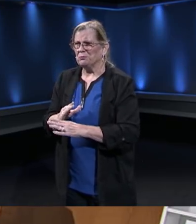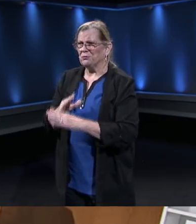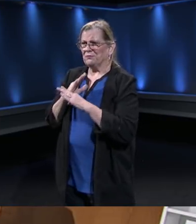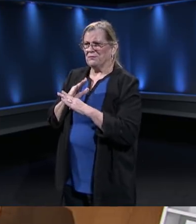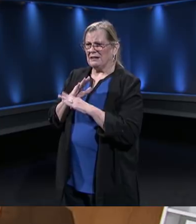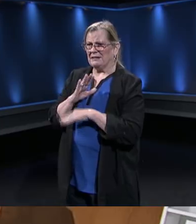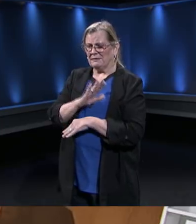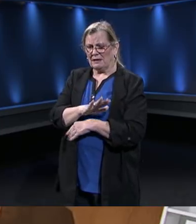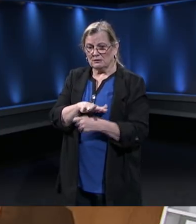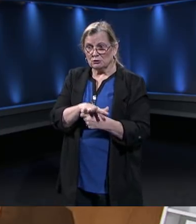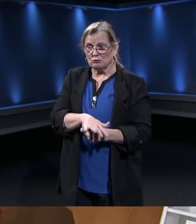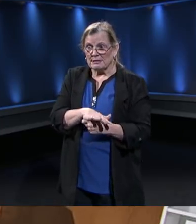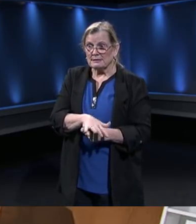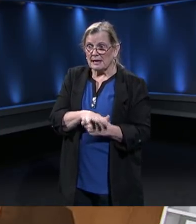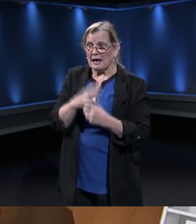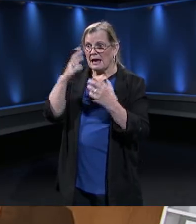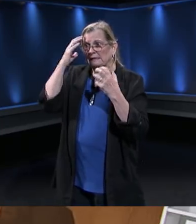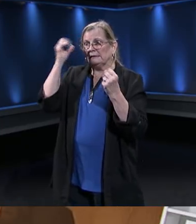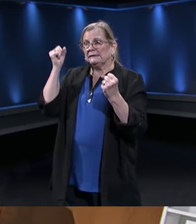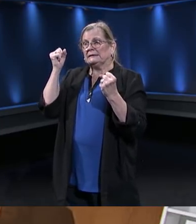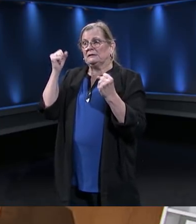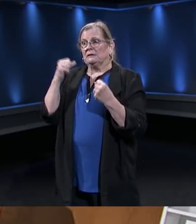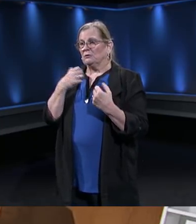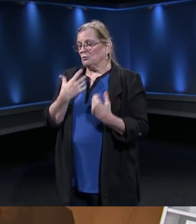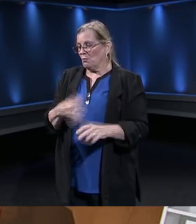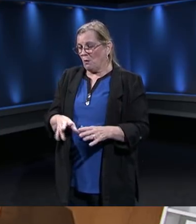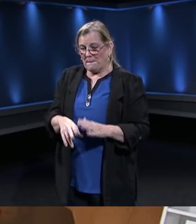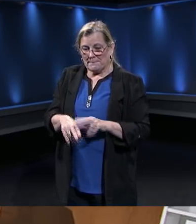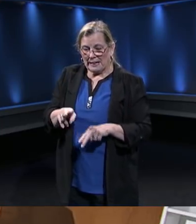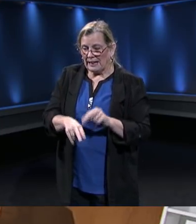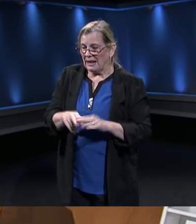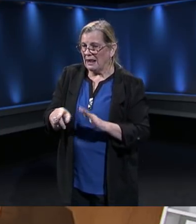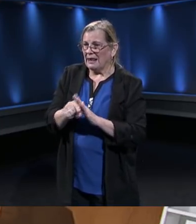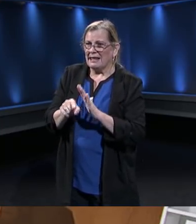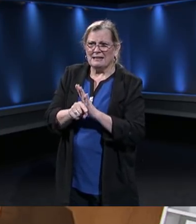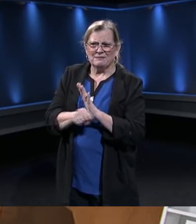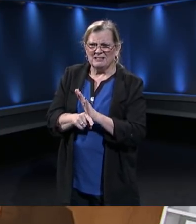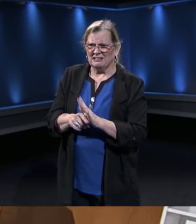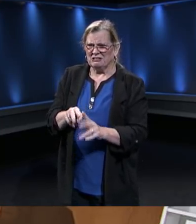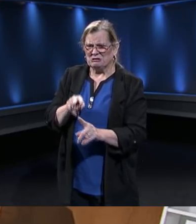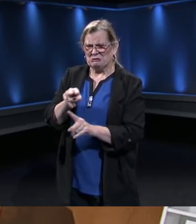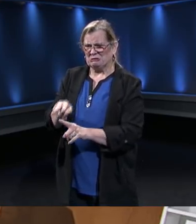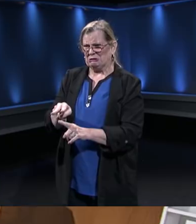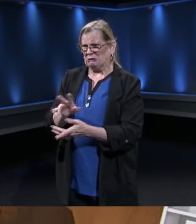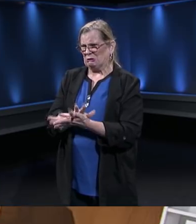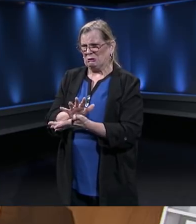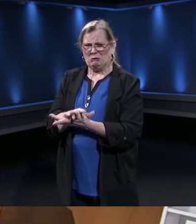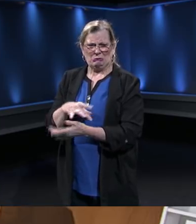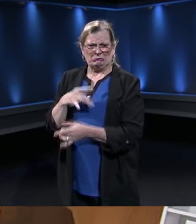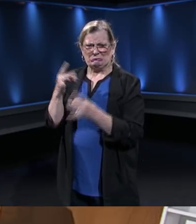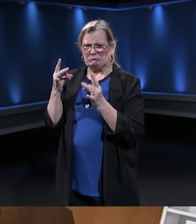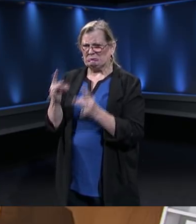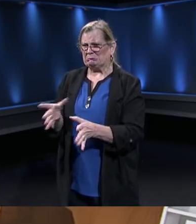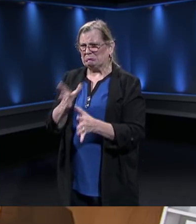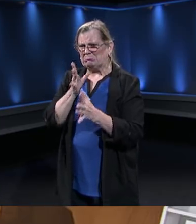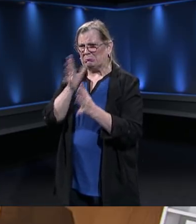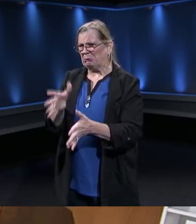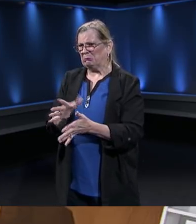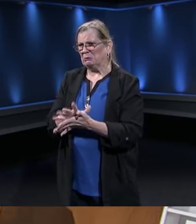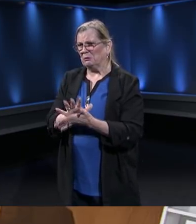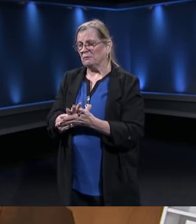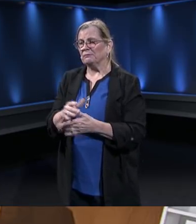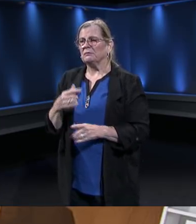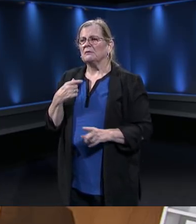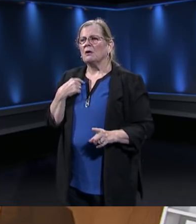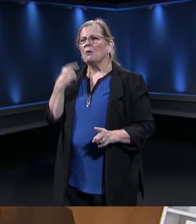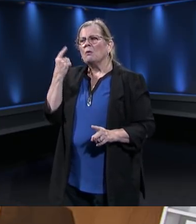or building any sort of negative experience or perspective towards the learning experience, especially looking at some of these tentative